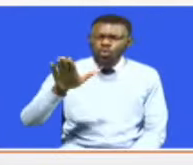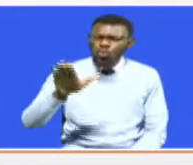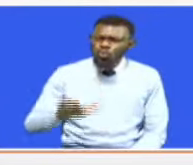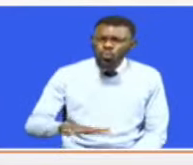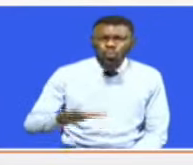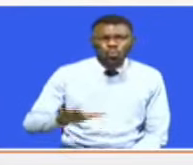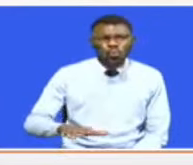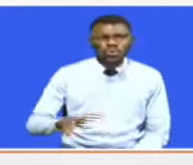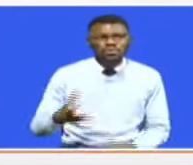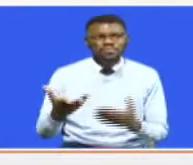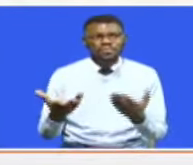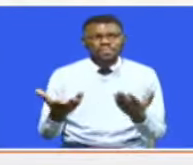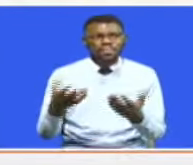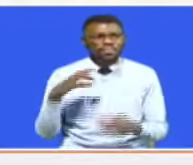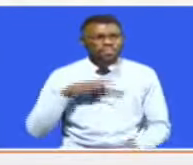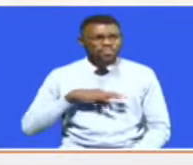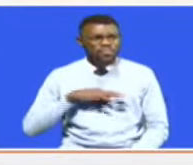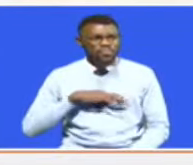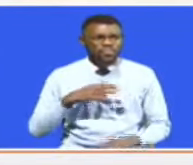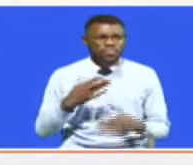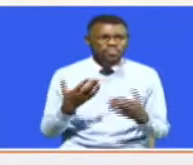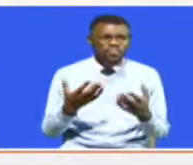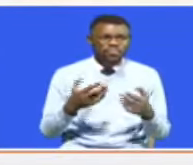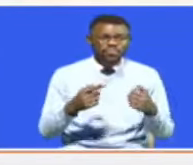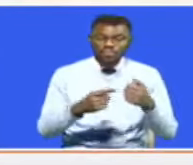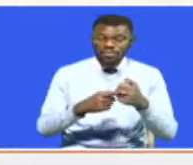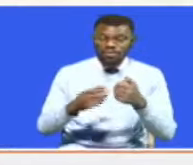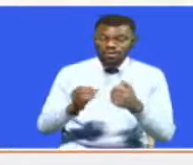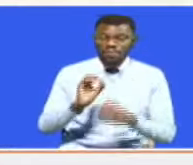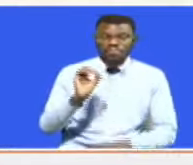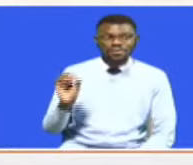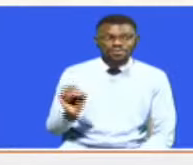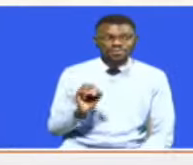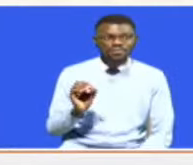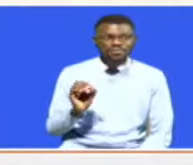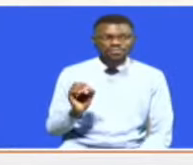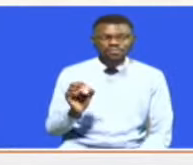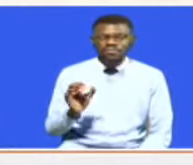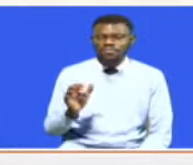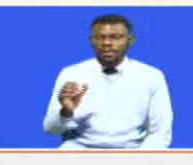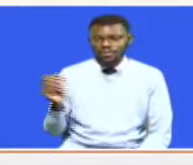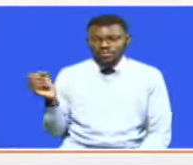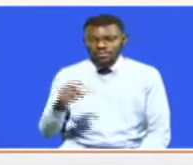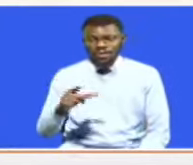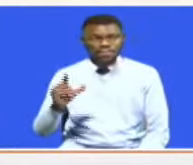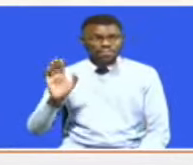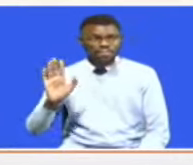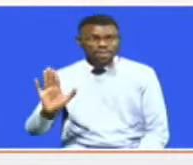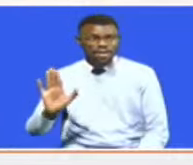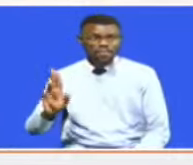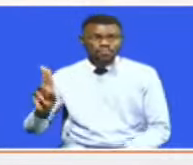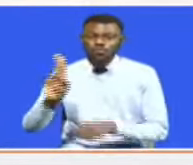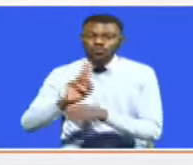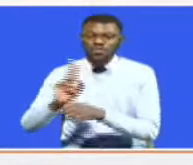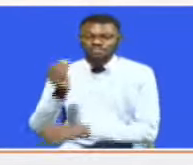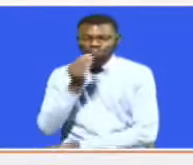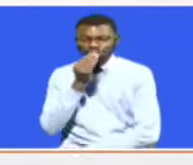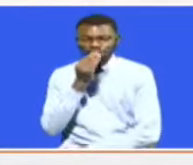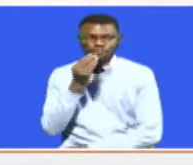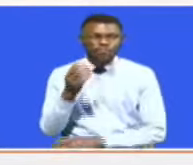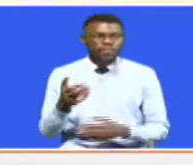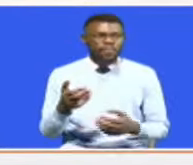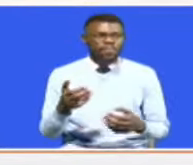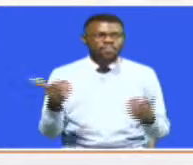the low-income household who spend about 60% of their income on food. So